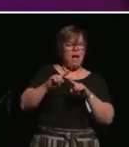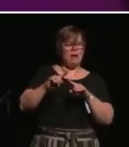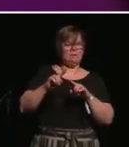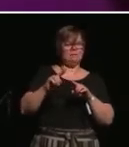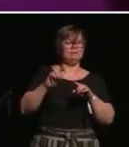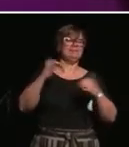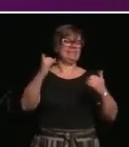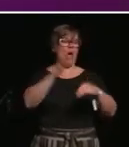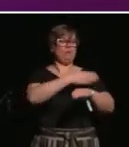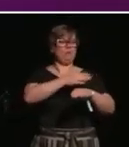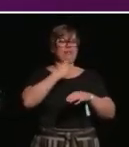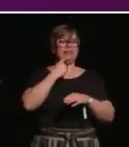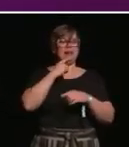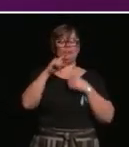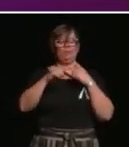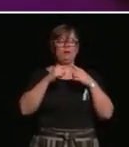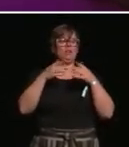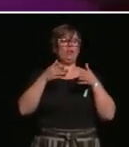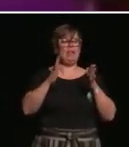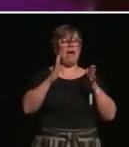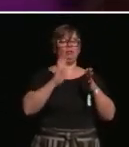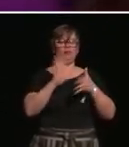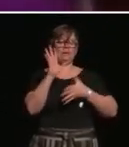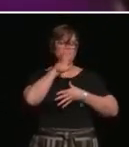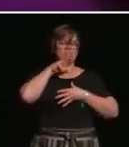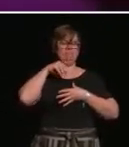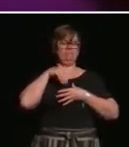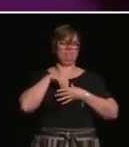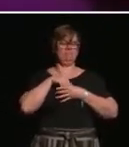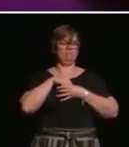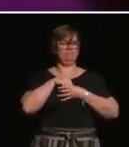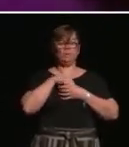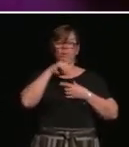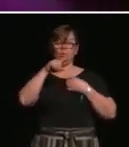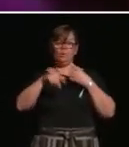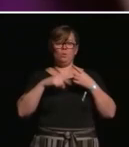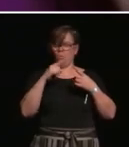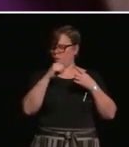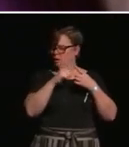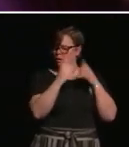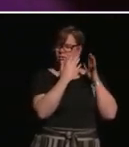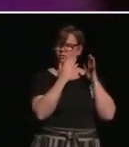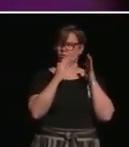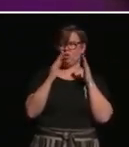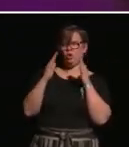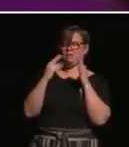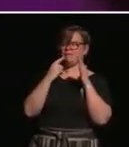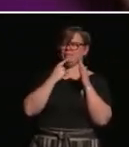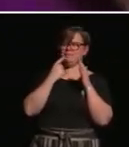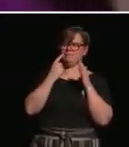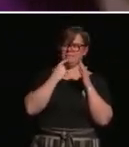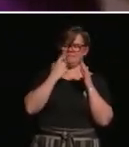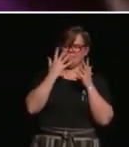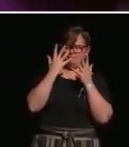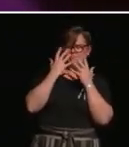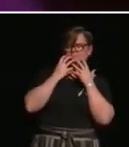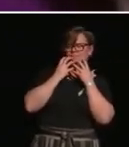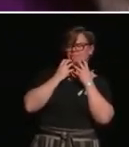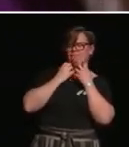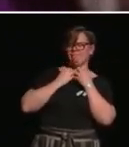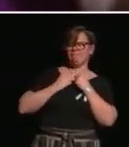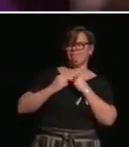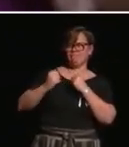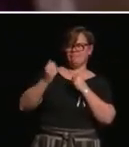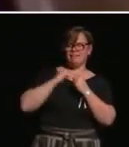she wouldn't let you inside, when she turned and said, "But honey, he's